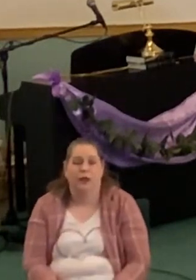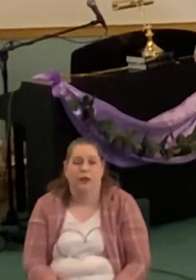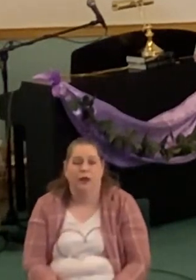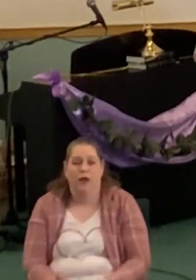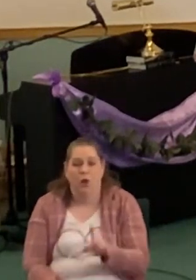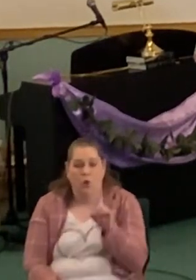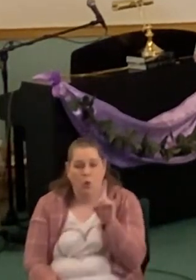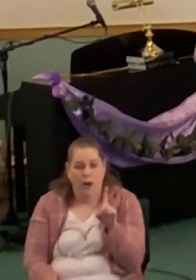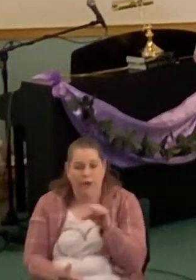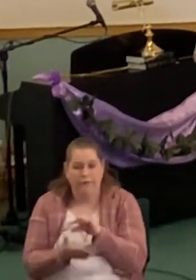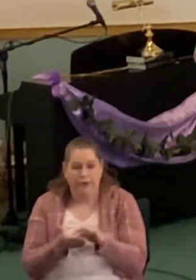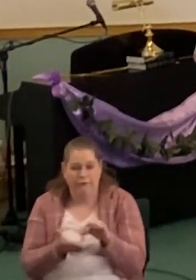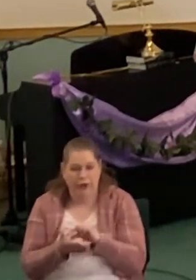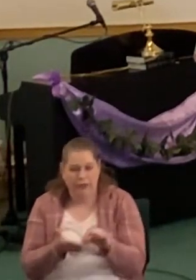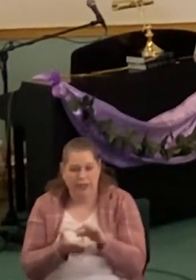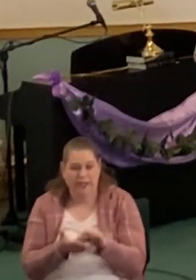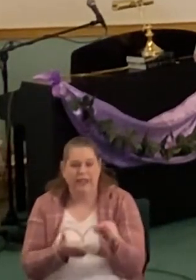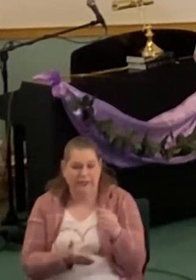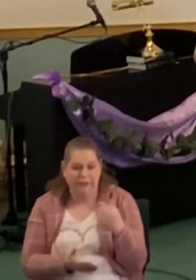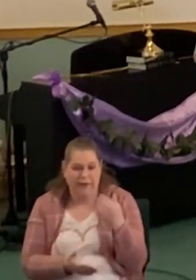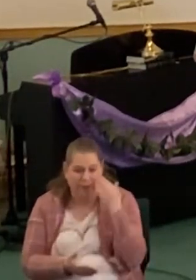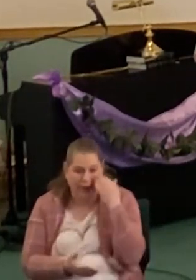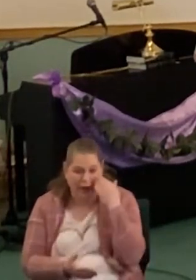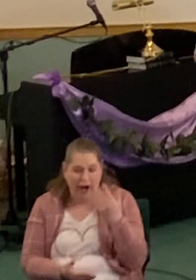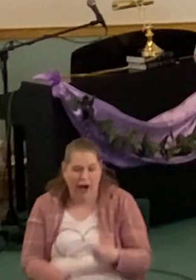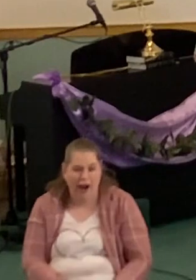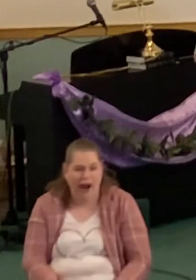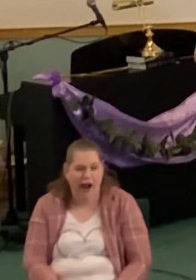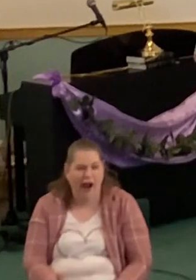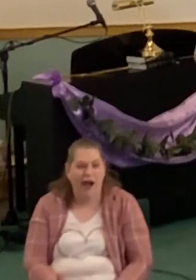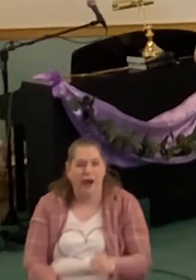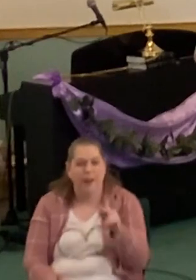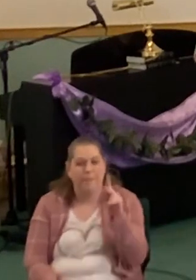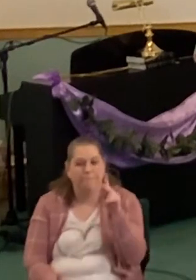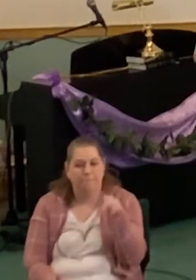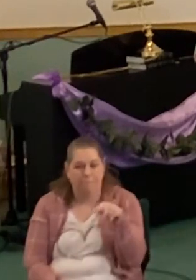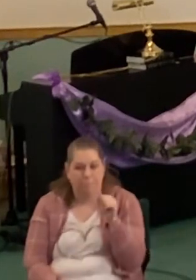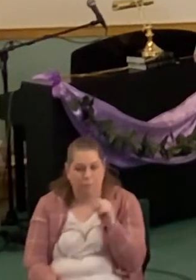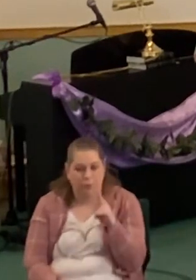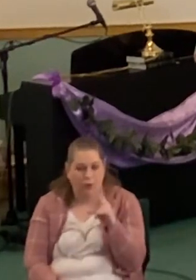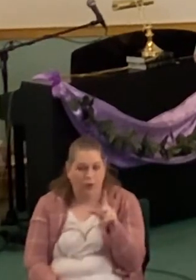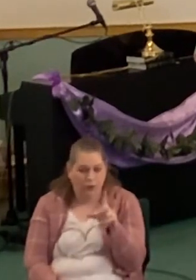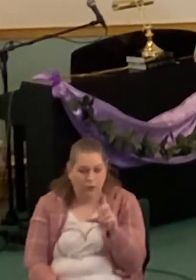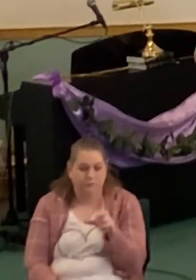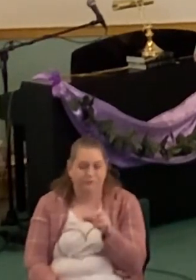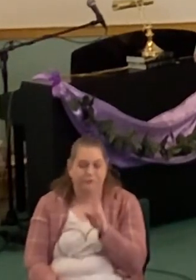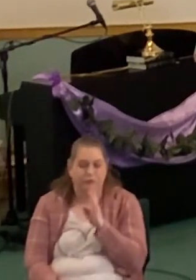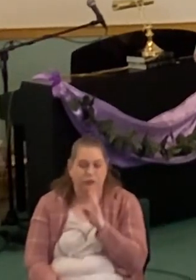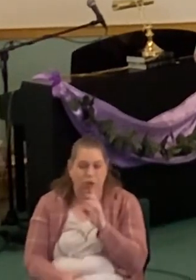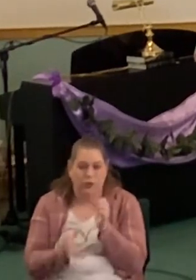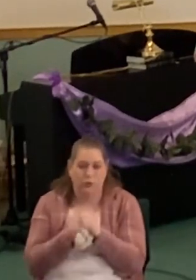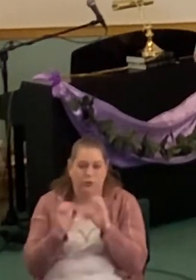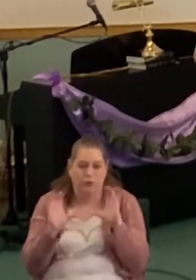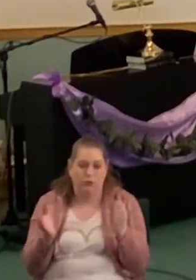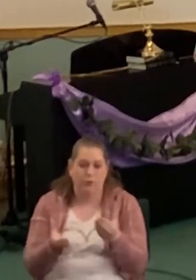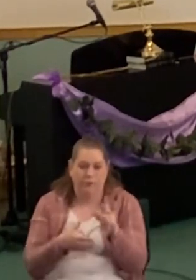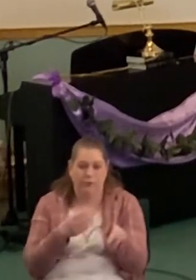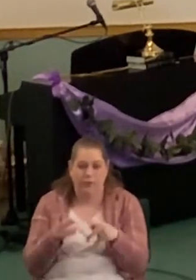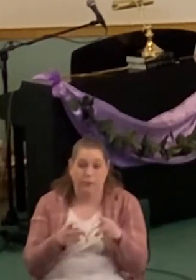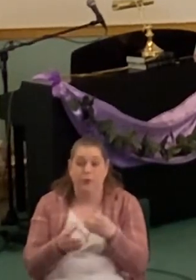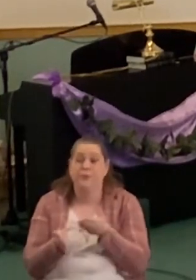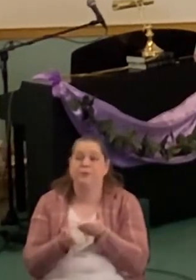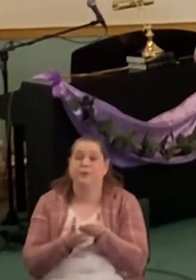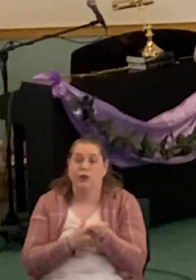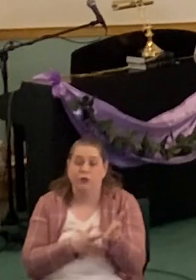of these verses will sound familiar. Paul is talking to a group of people here, and he says, "Through Jesus, everyone